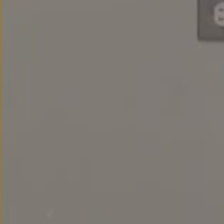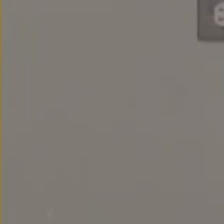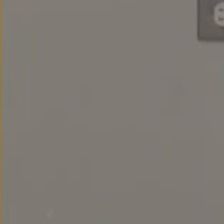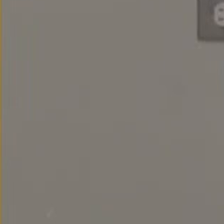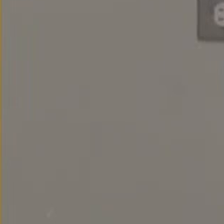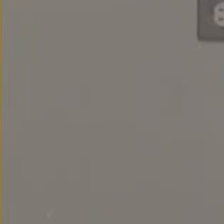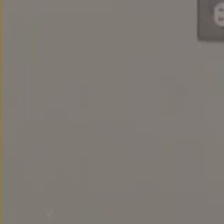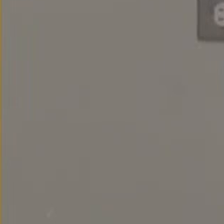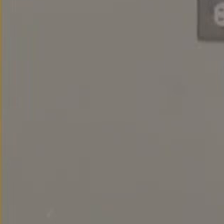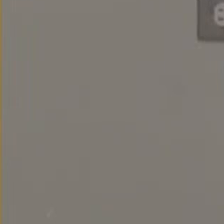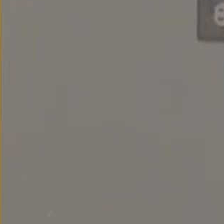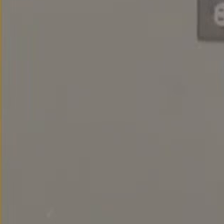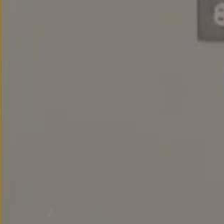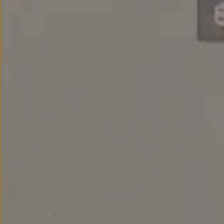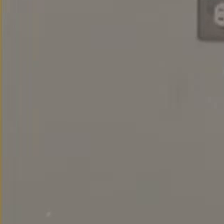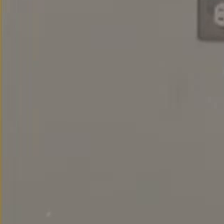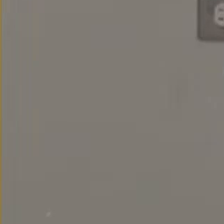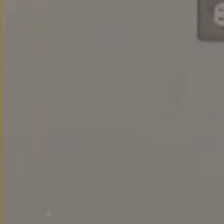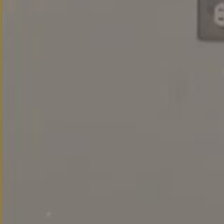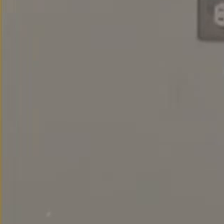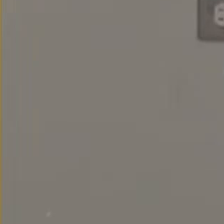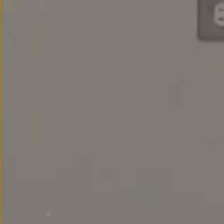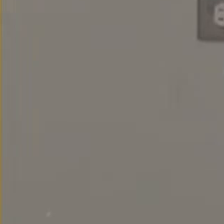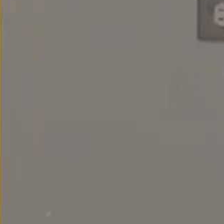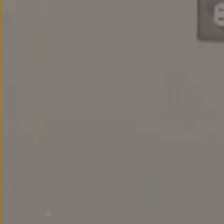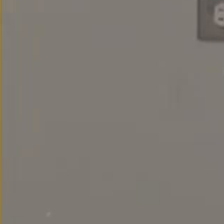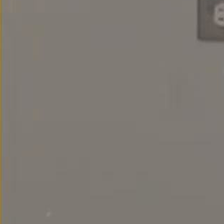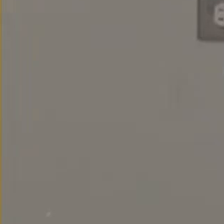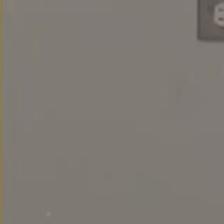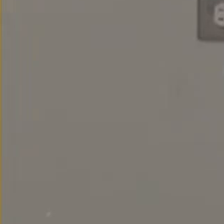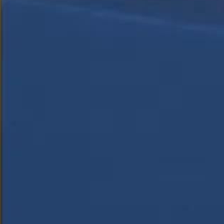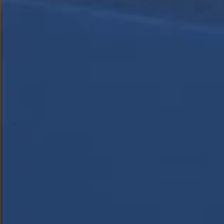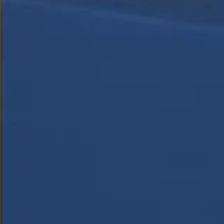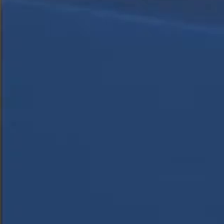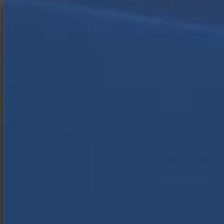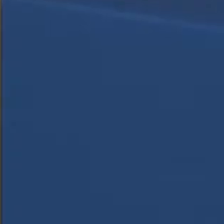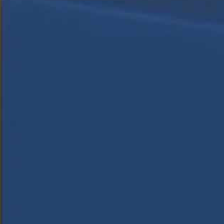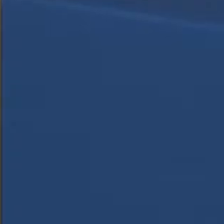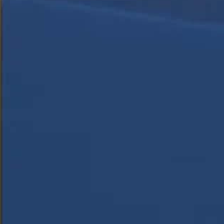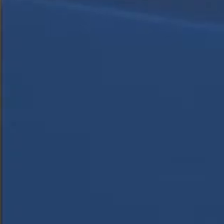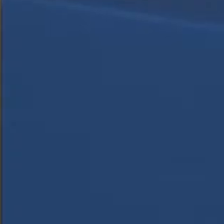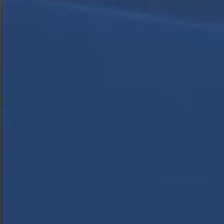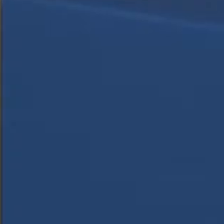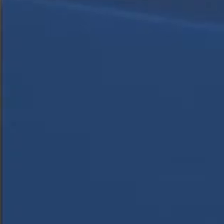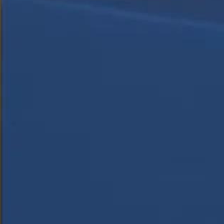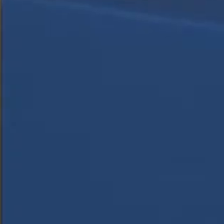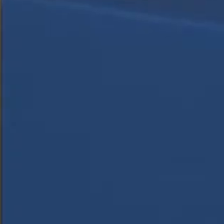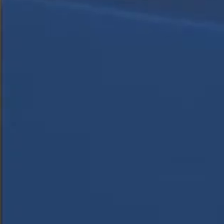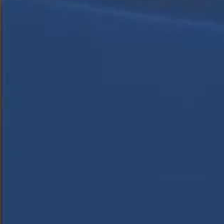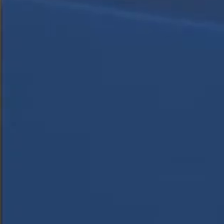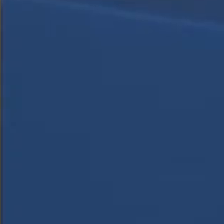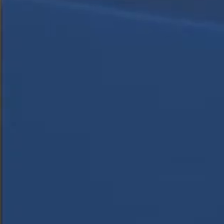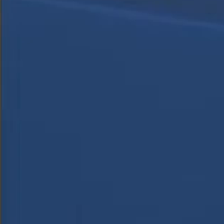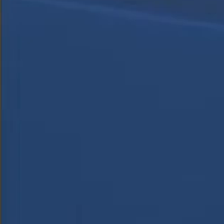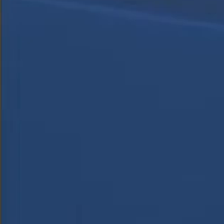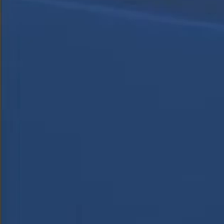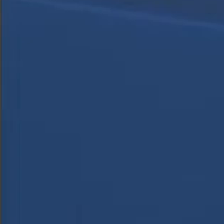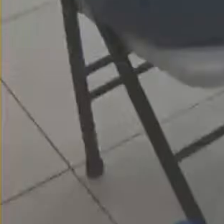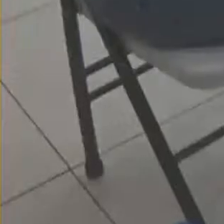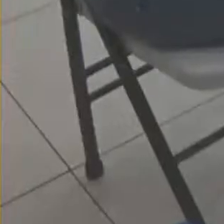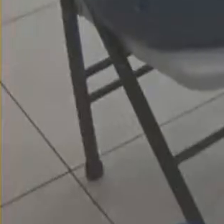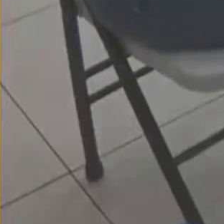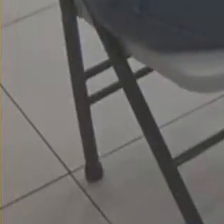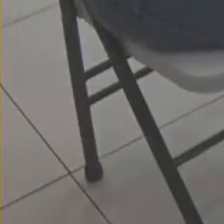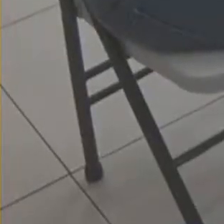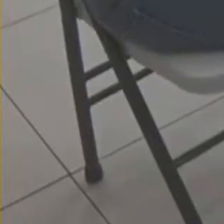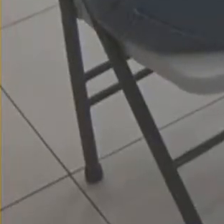the funds to my mortgage, they are waiting on directive from settlements. The electrical work is a case where When